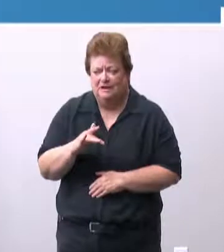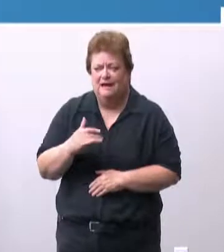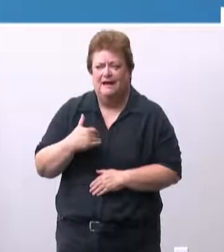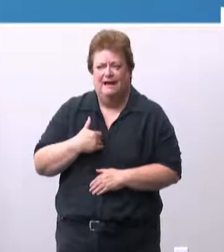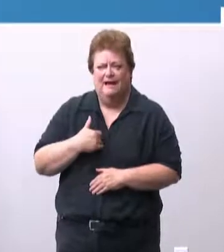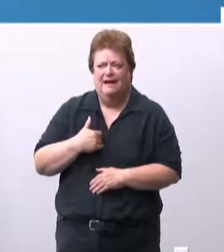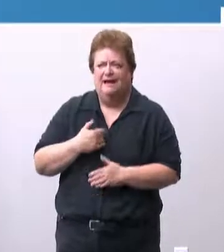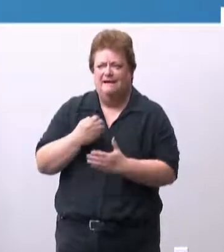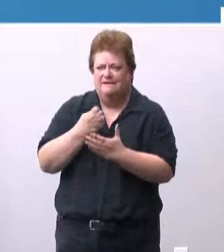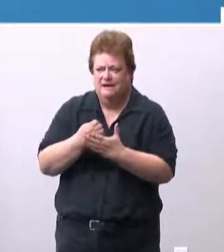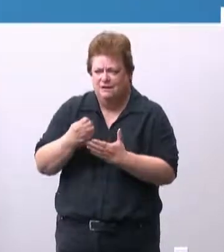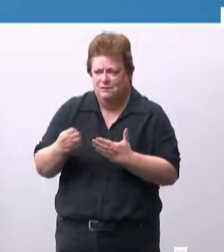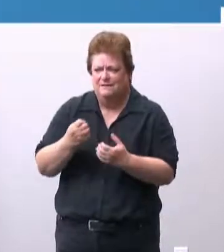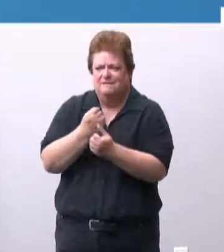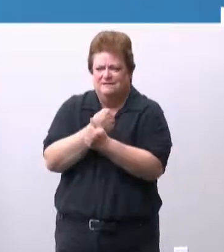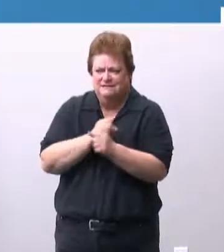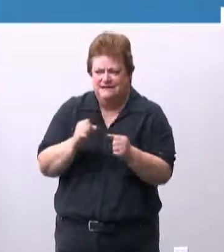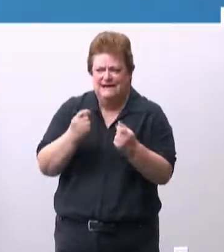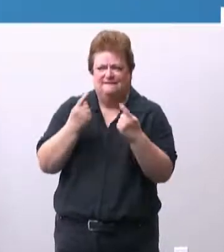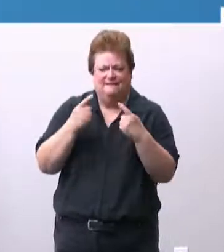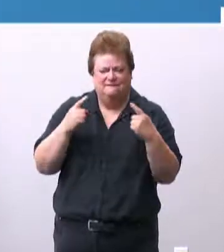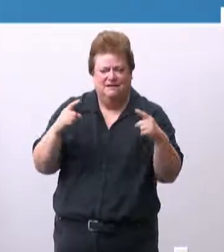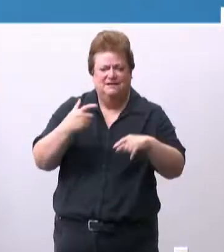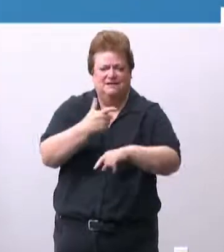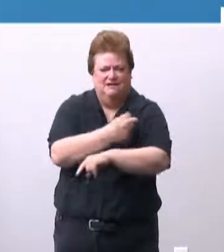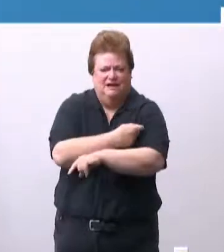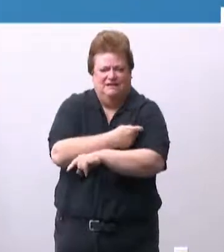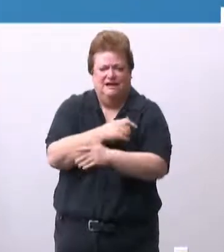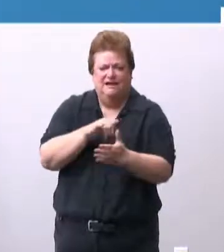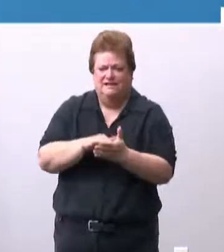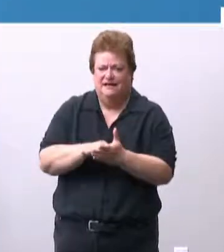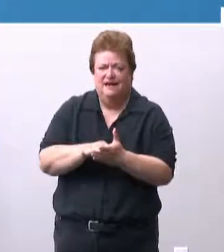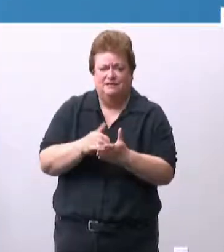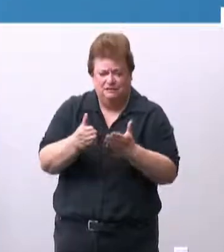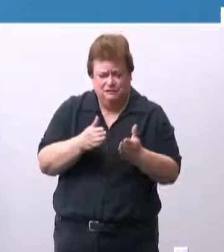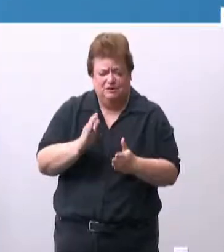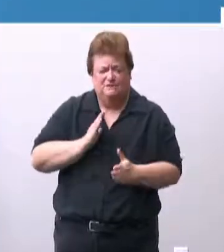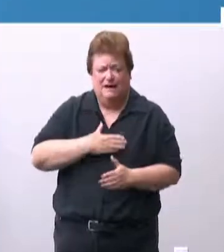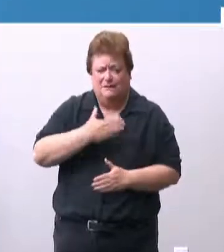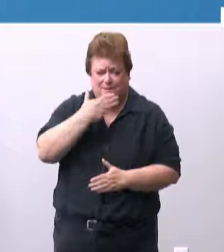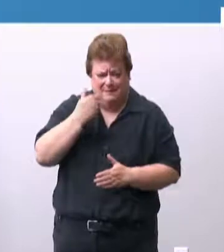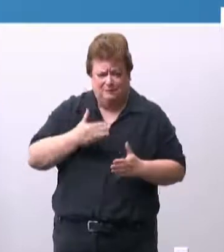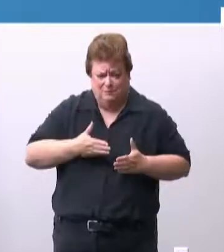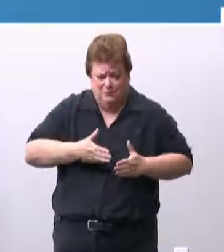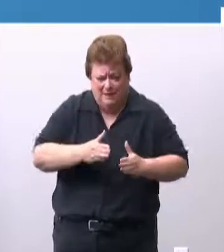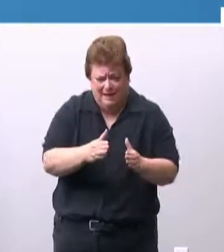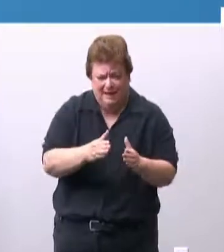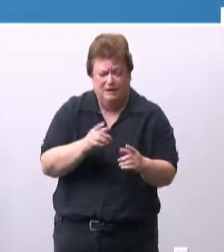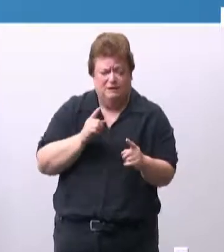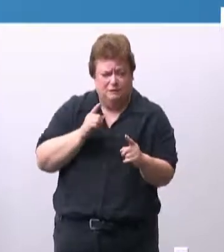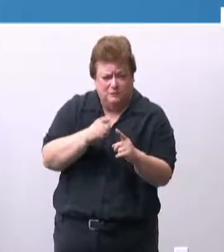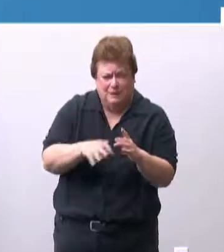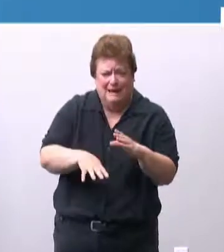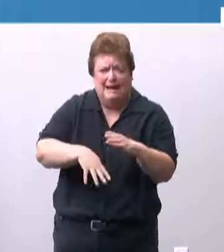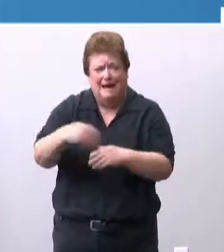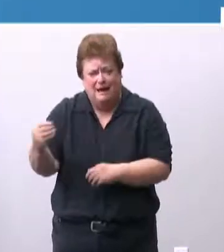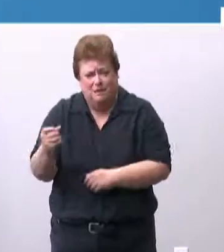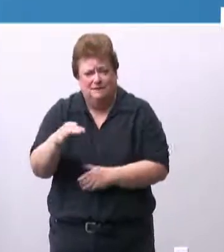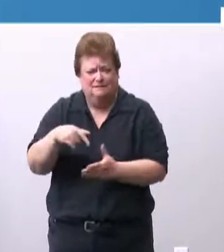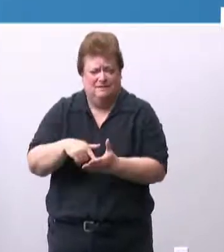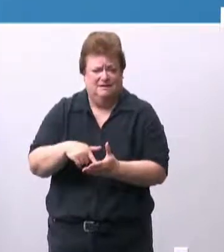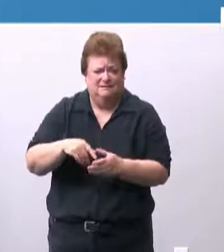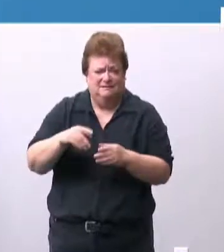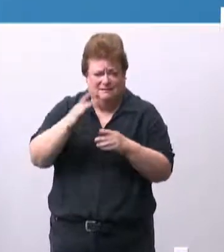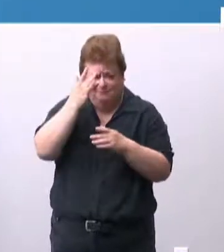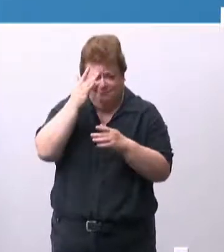equipped with safe and effective vaccines that serve as our best pathway forward and out of this pandemic. Vaccination has been a